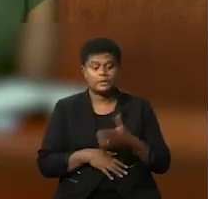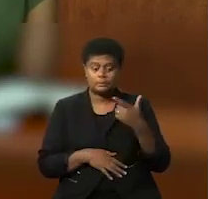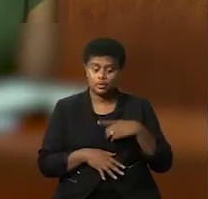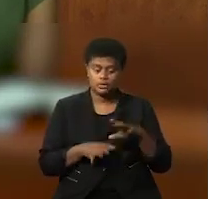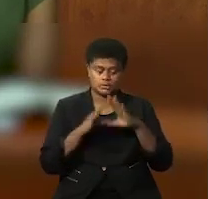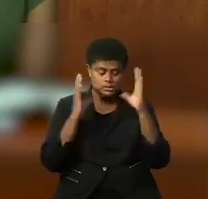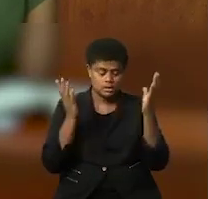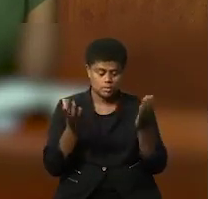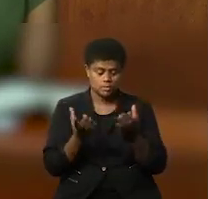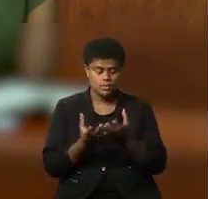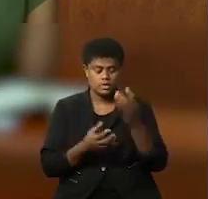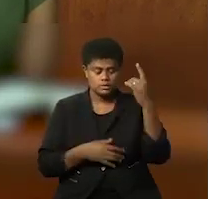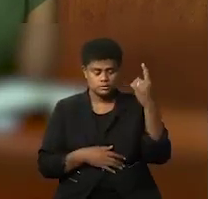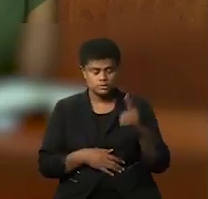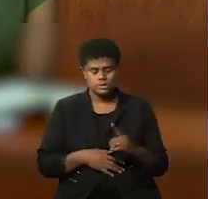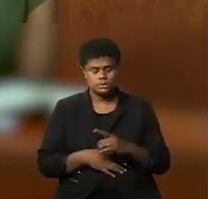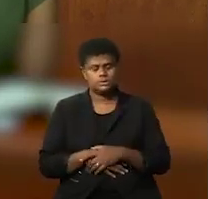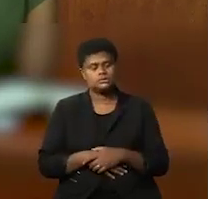with